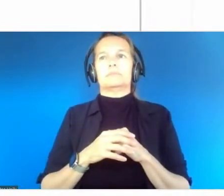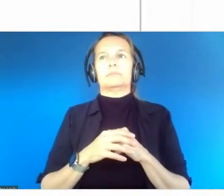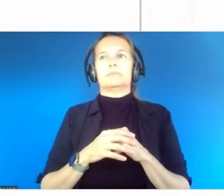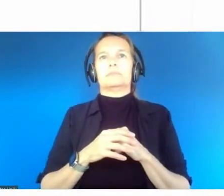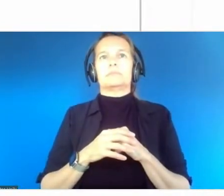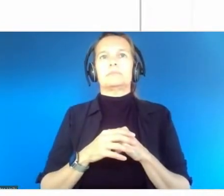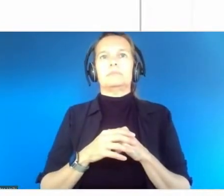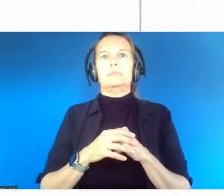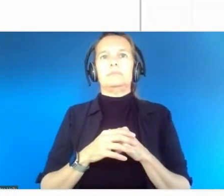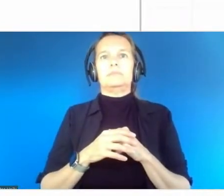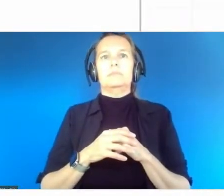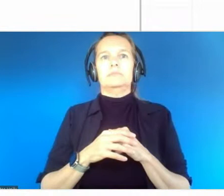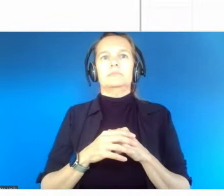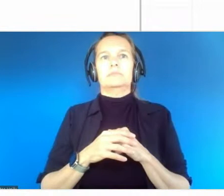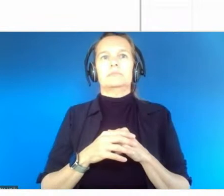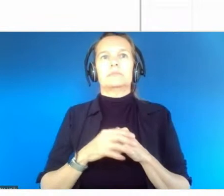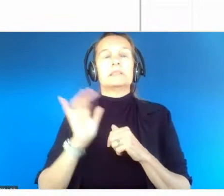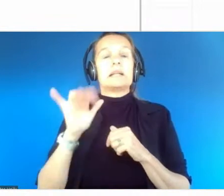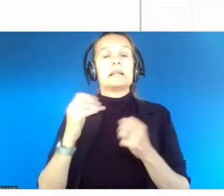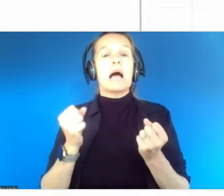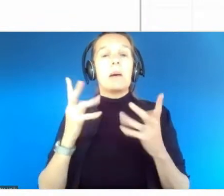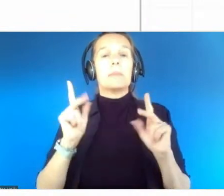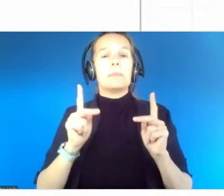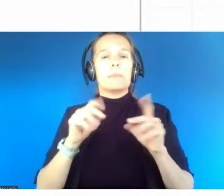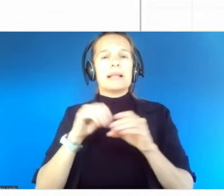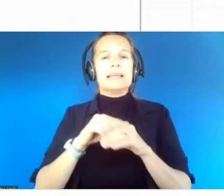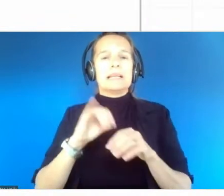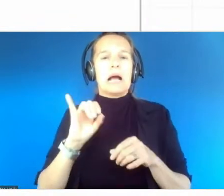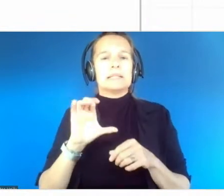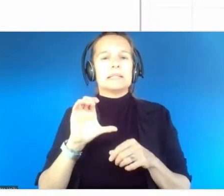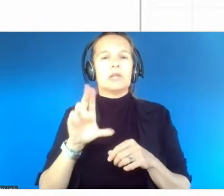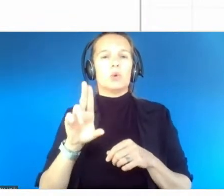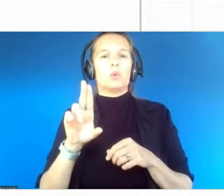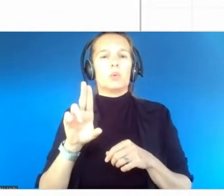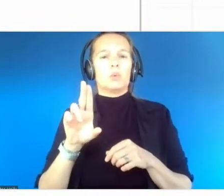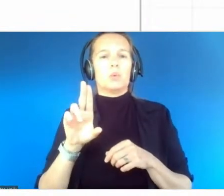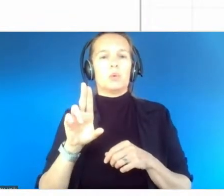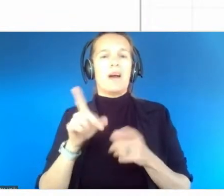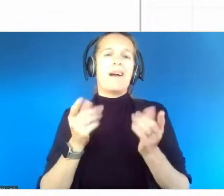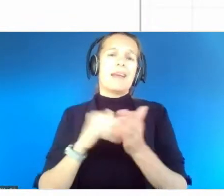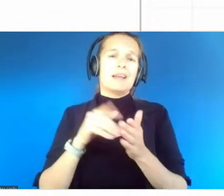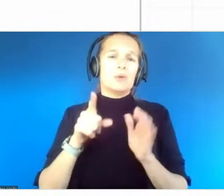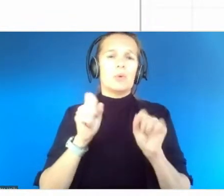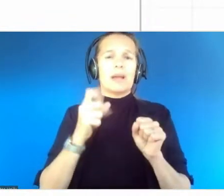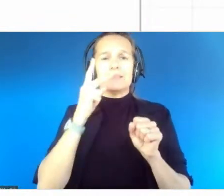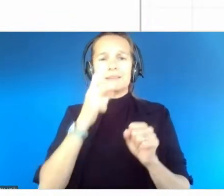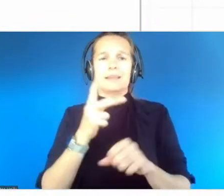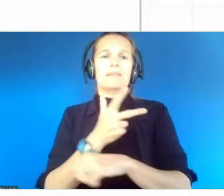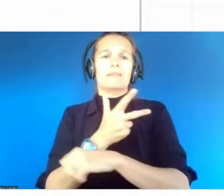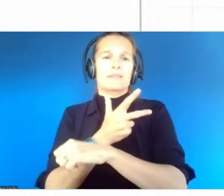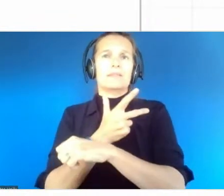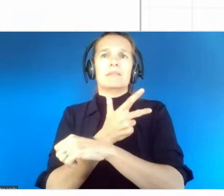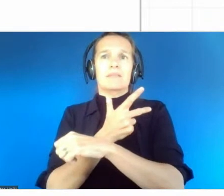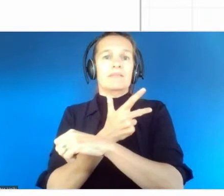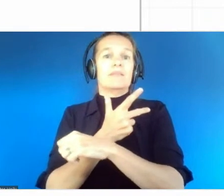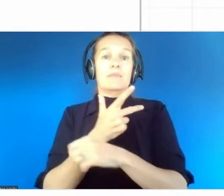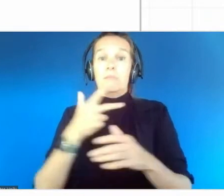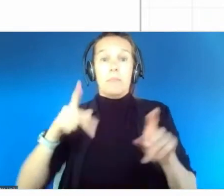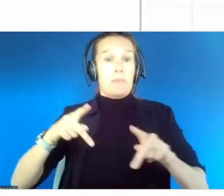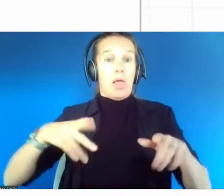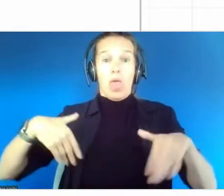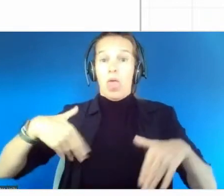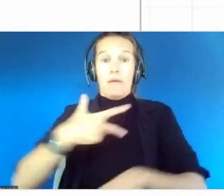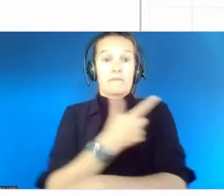will show the rates of people in the intensive care unit. Again, by vaccine status, you can see the much more severe illnesses of people who have not